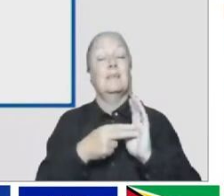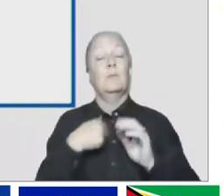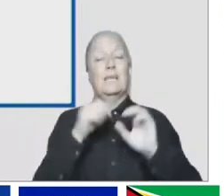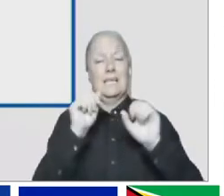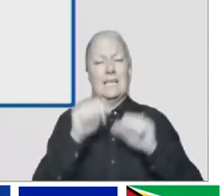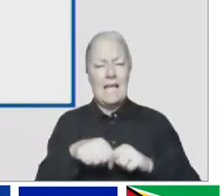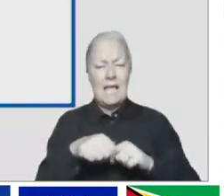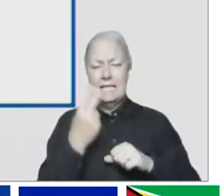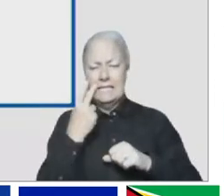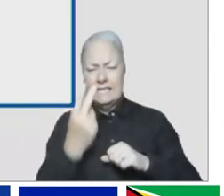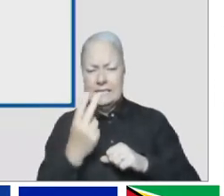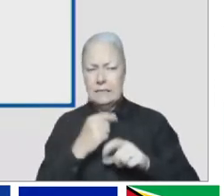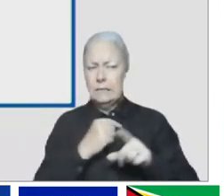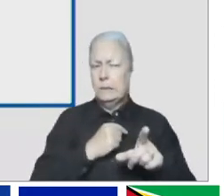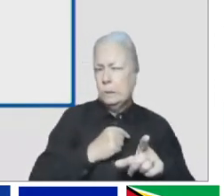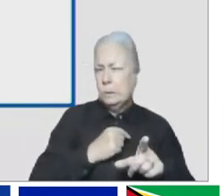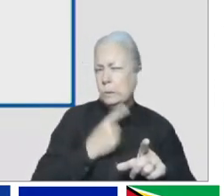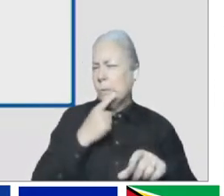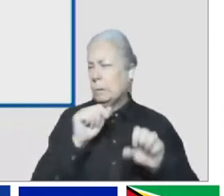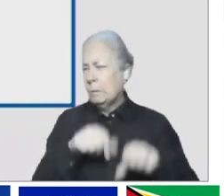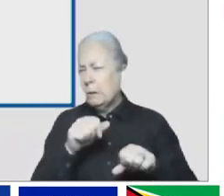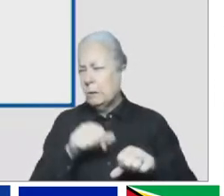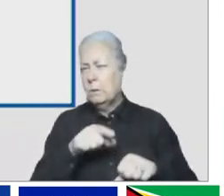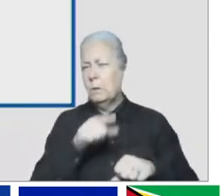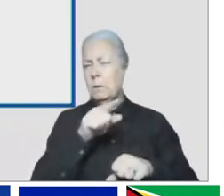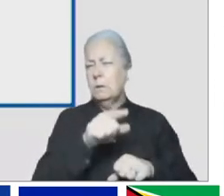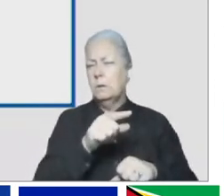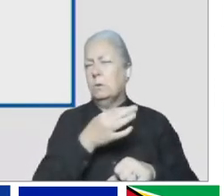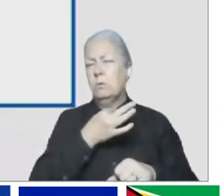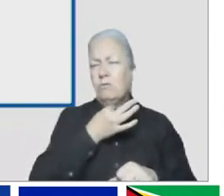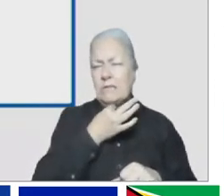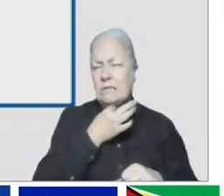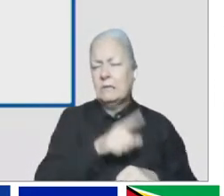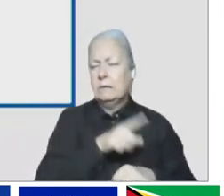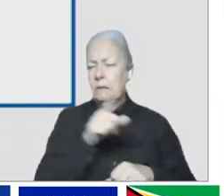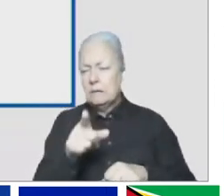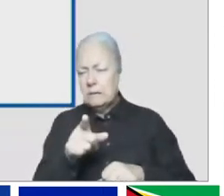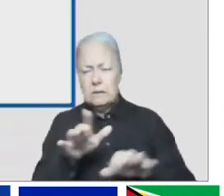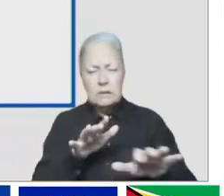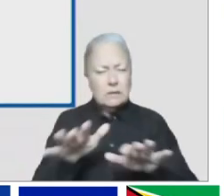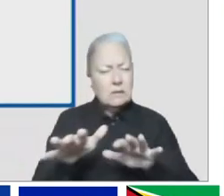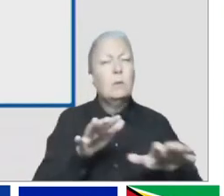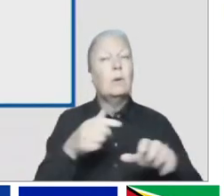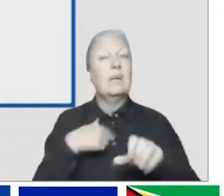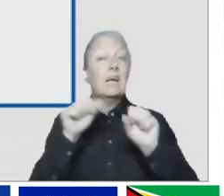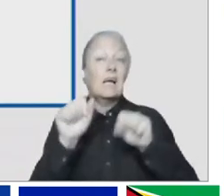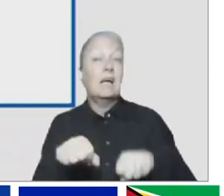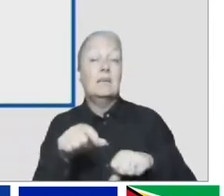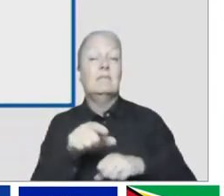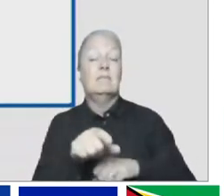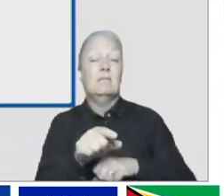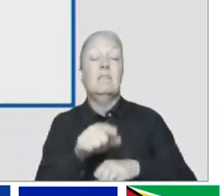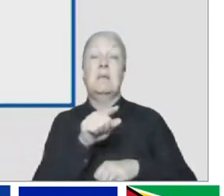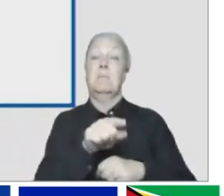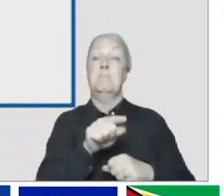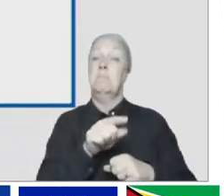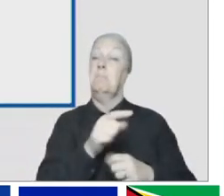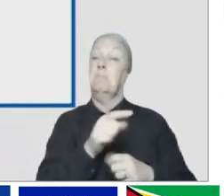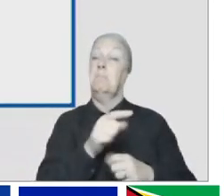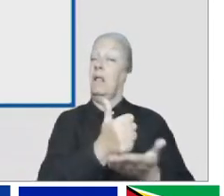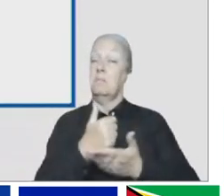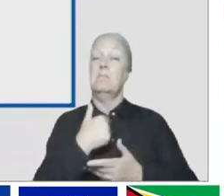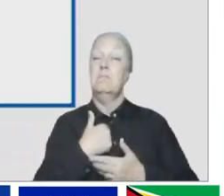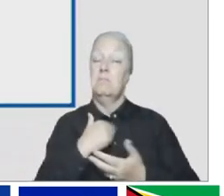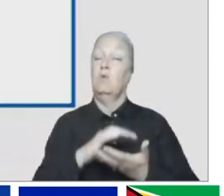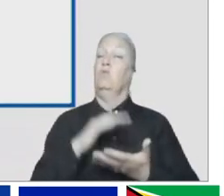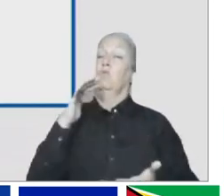in our infrastructure development of the country. So that promises to be extremely useful, where we are able to map and give